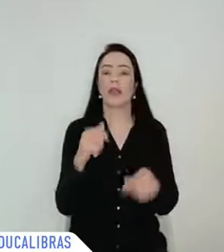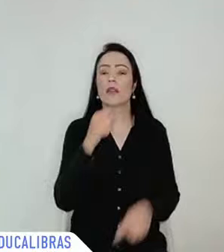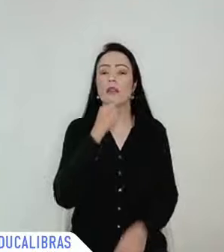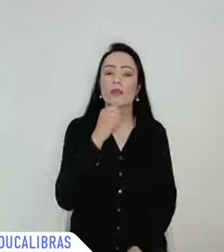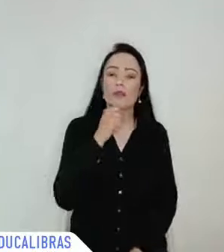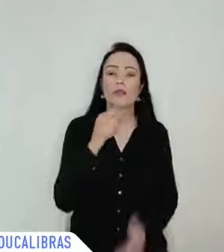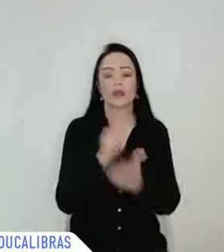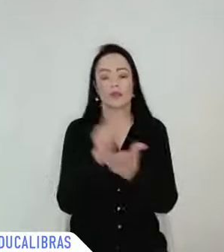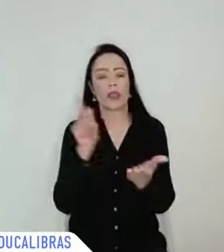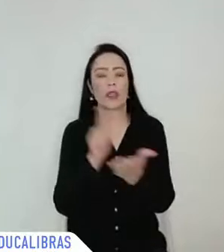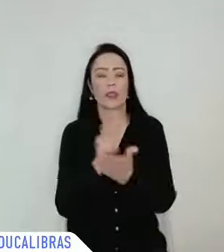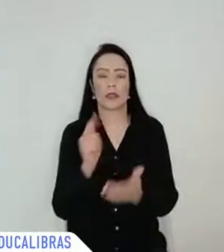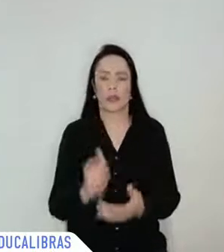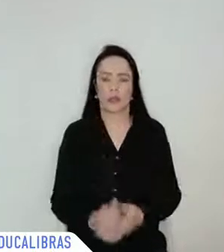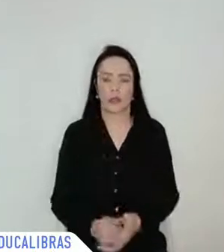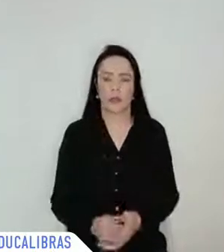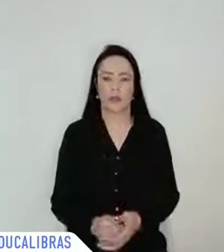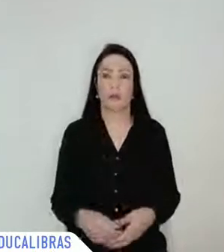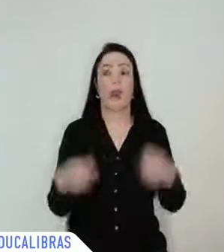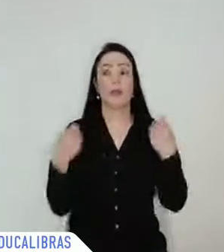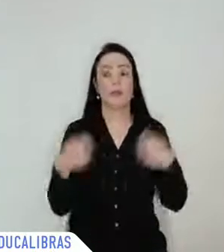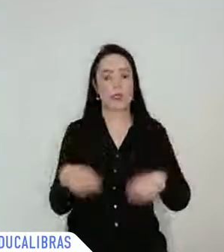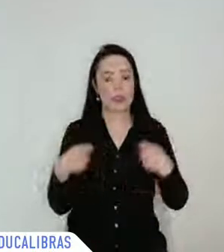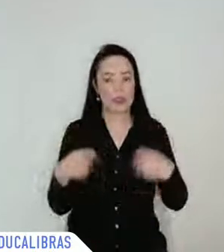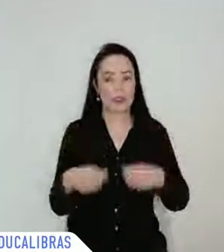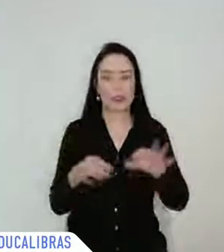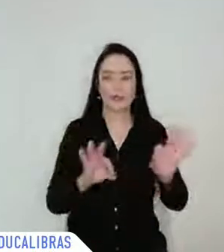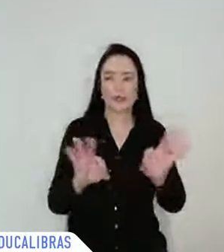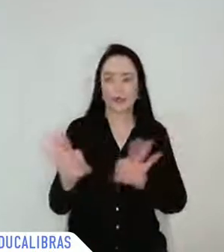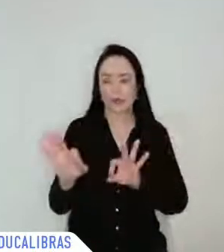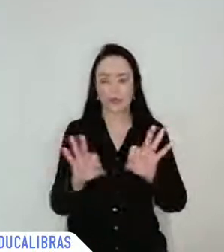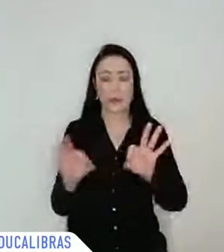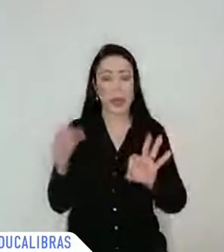The persecution to press happens in general.